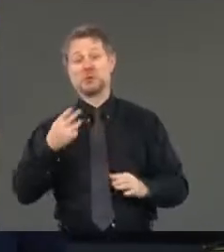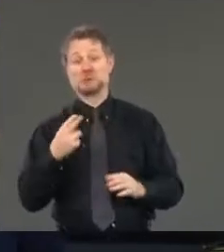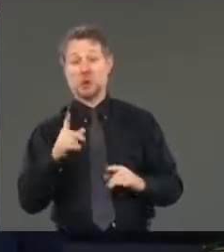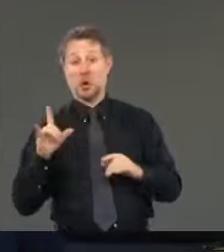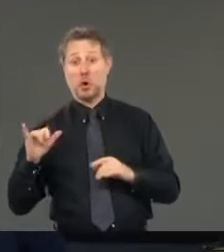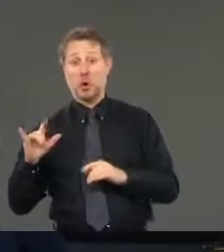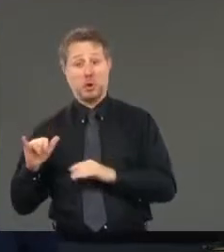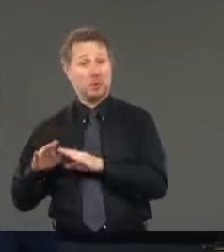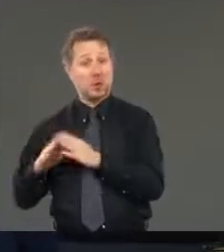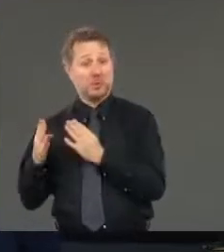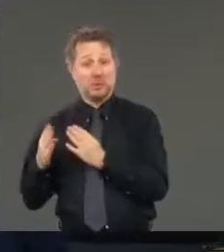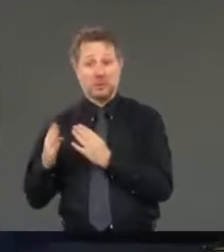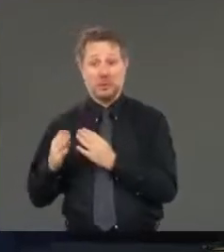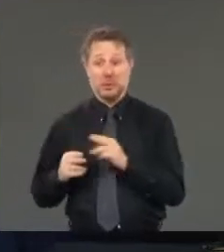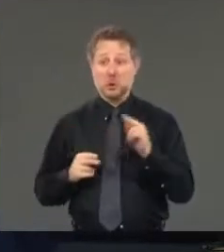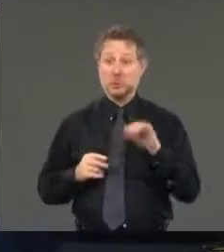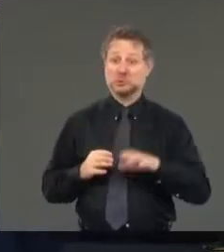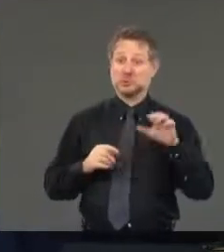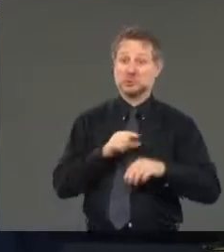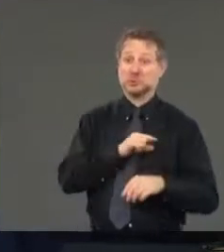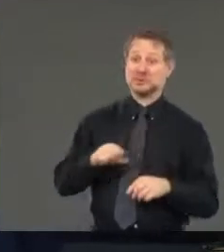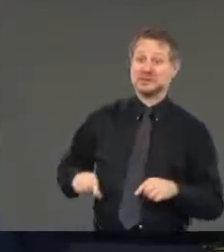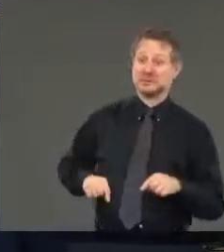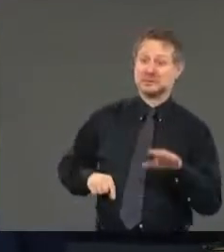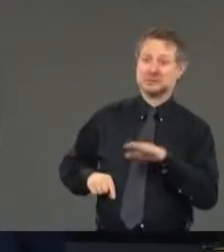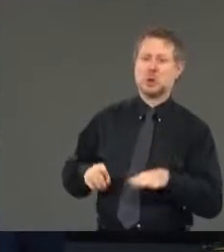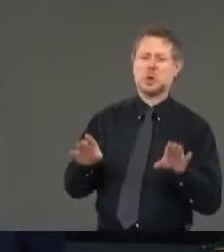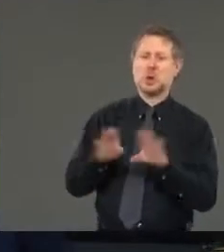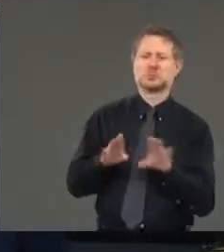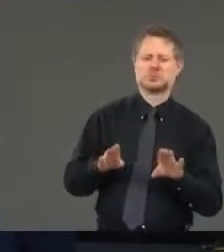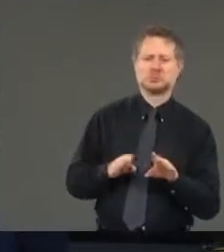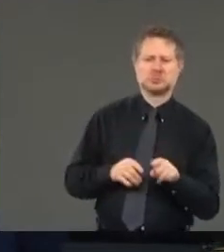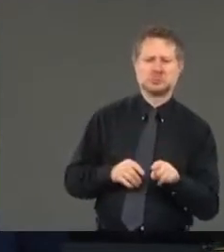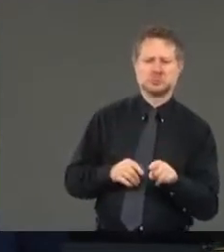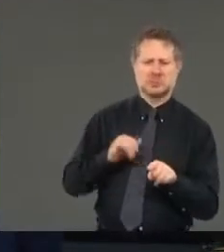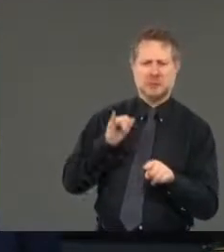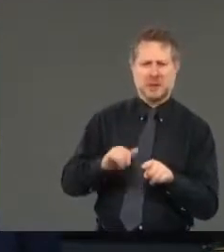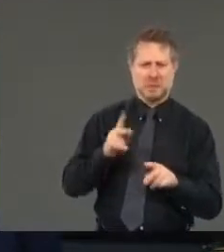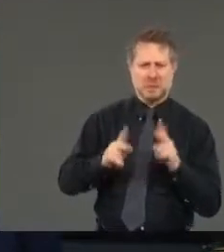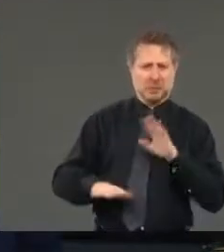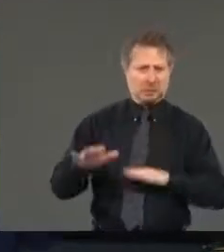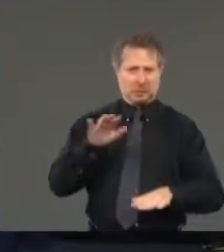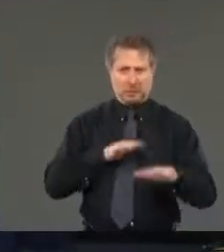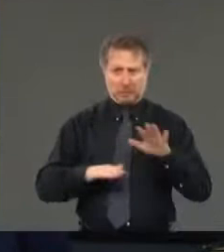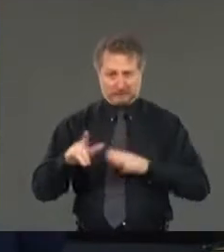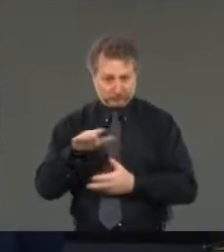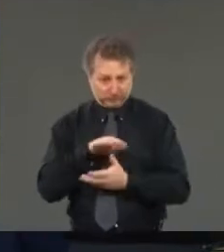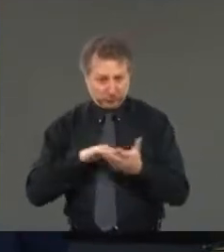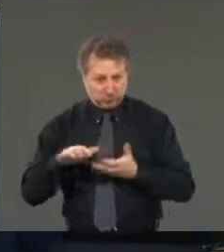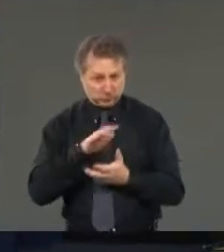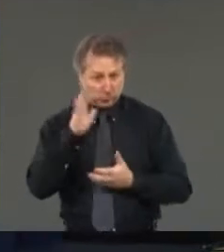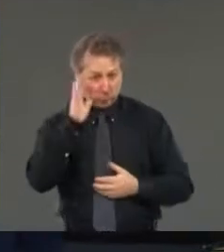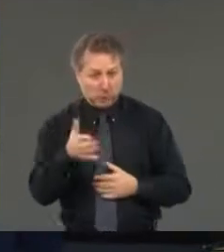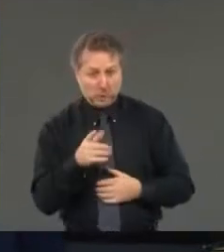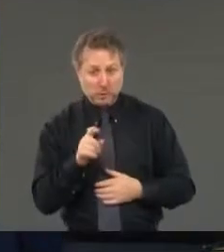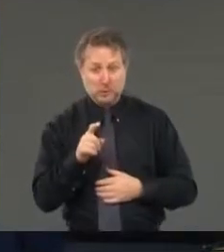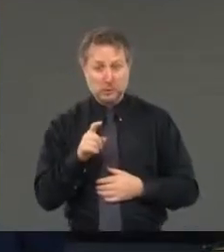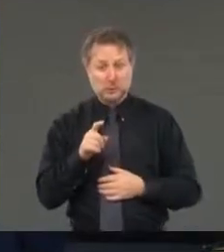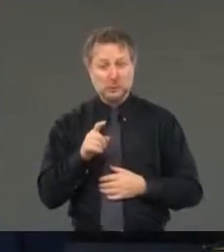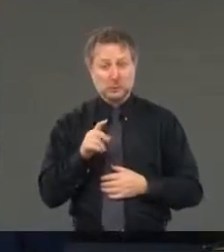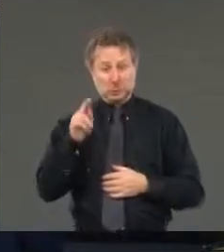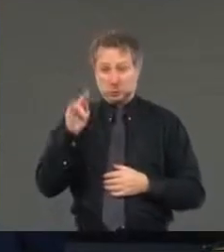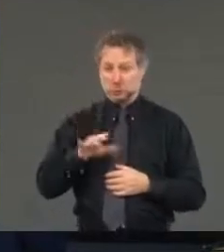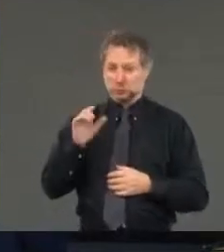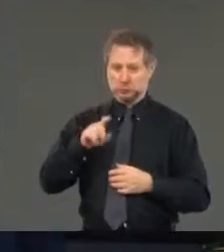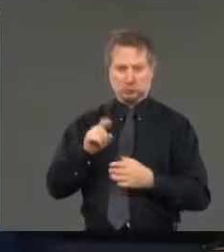city beaches in Queens, right next door, will not be. Is that going to lead to confusion and possibly chaos? Do you feel as though the city should be coordinated with the state